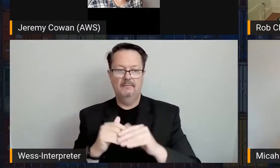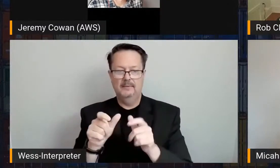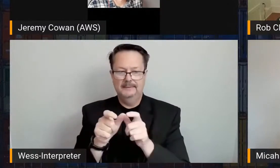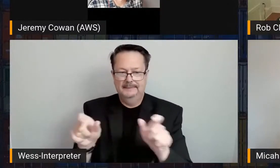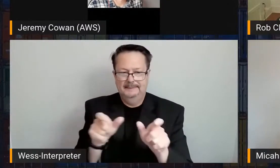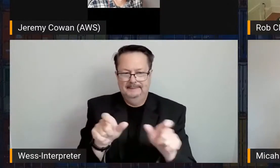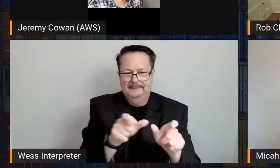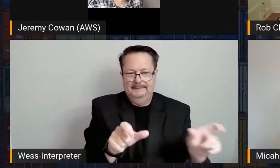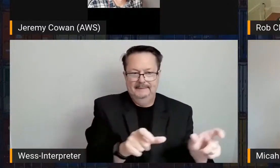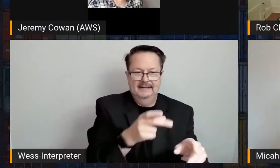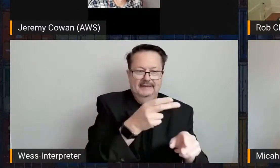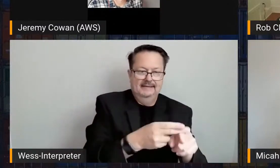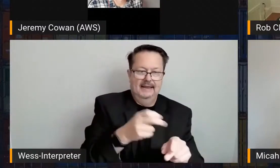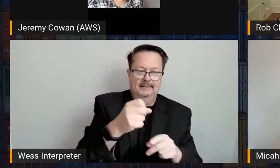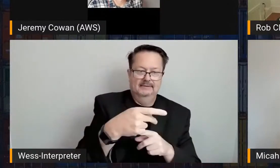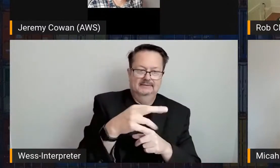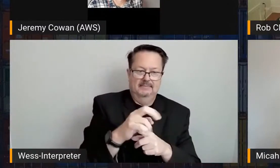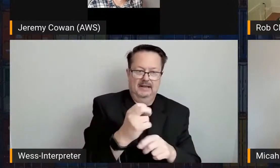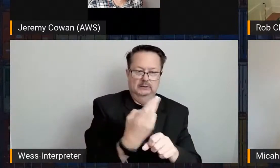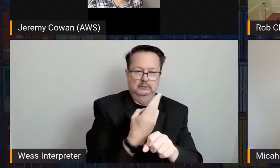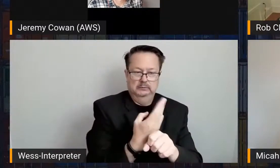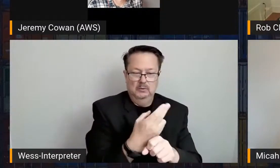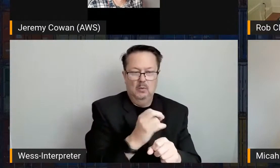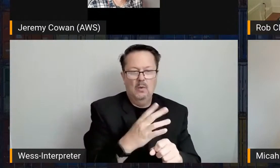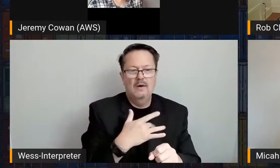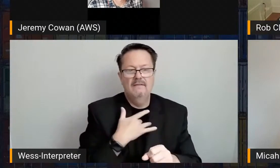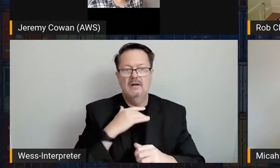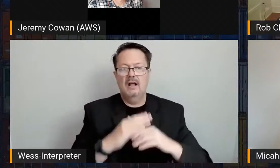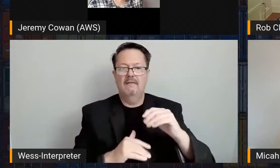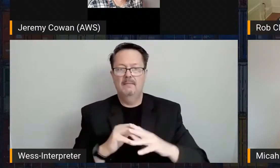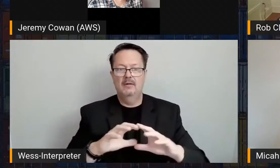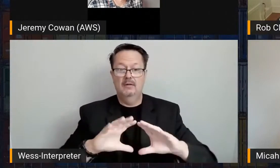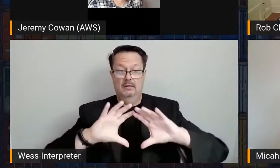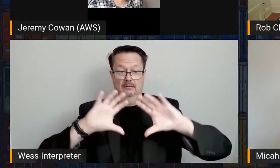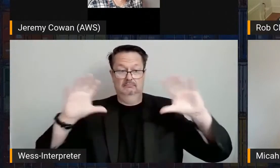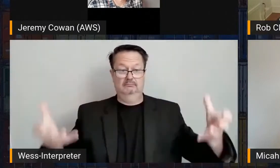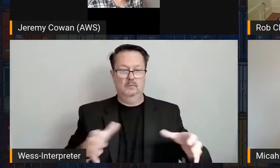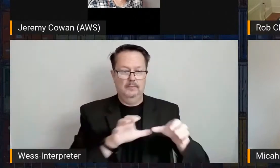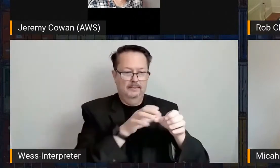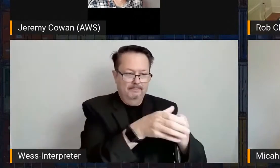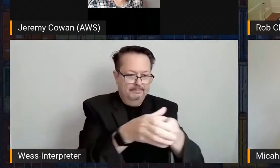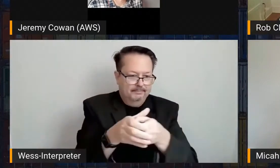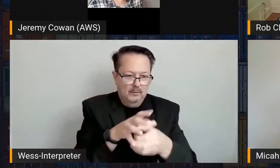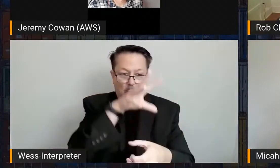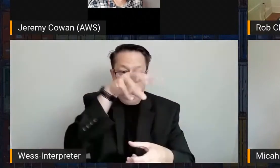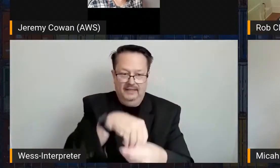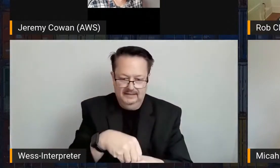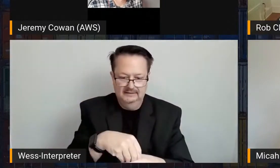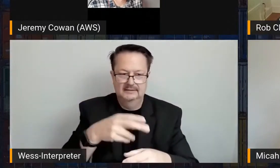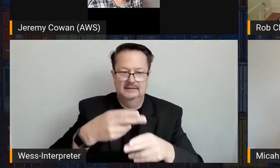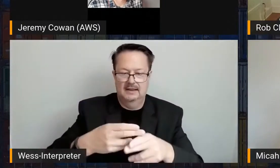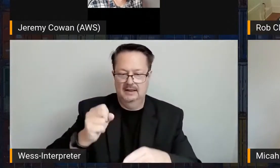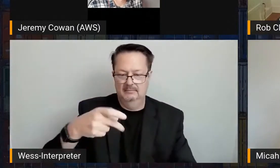namespace, or whether you feel comfortable co-locating pods within specific namespaces.